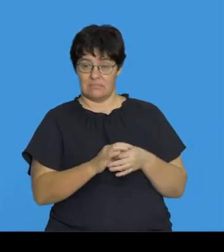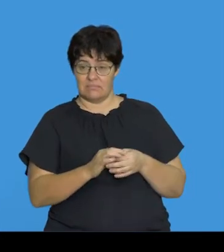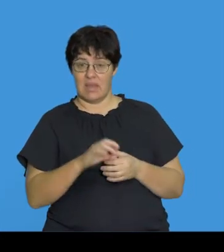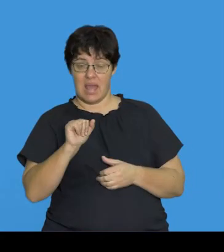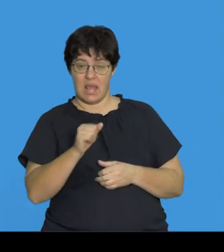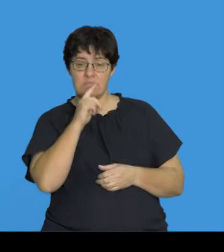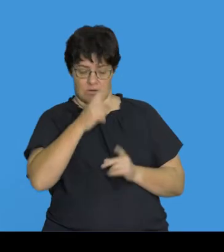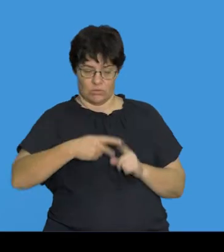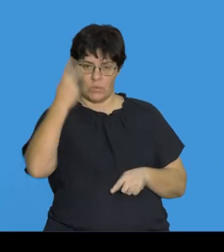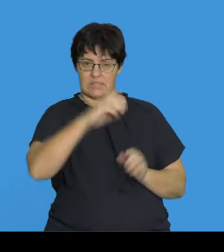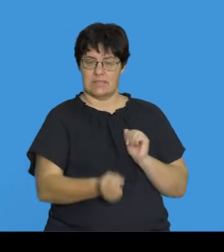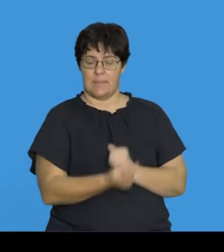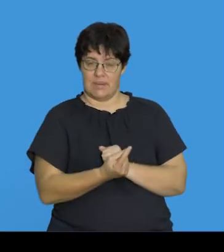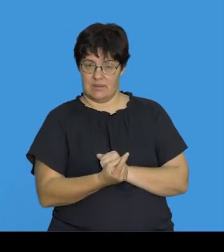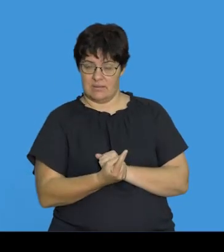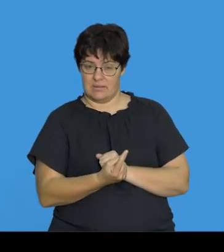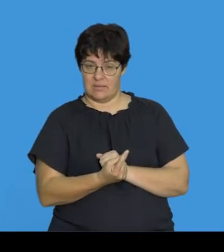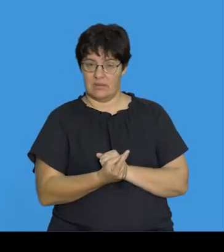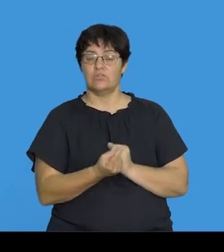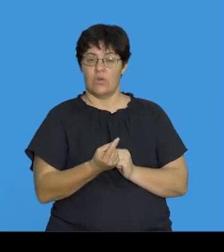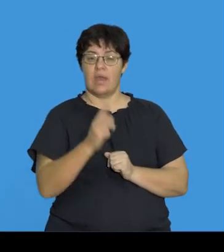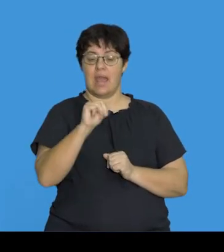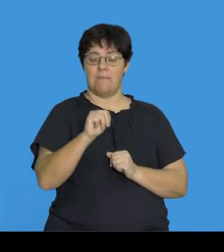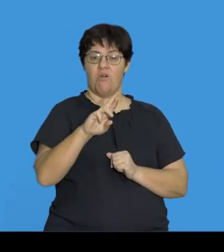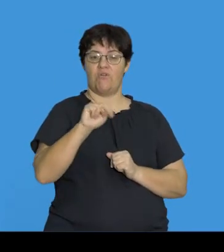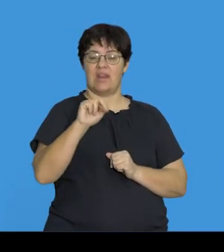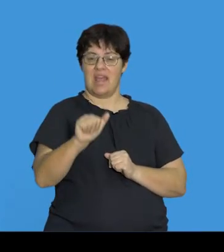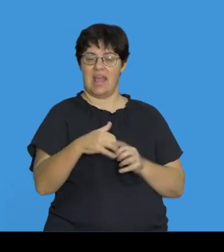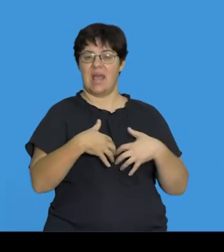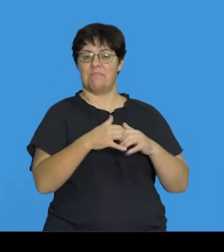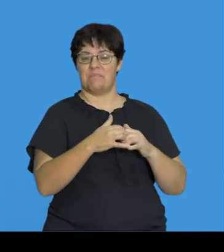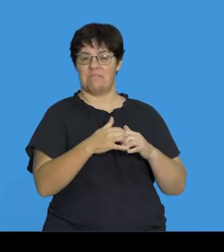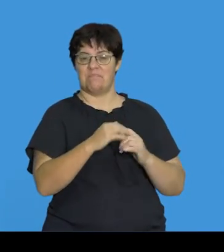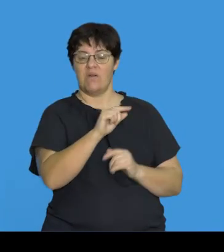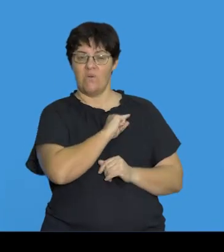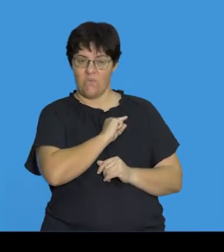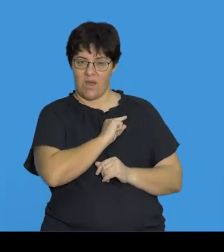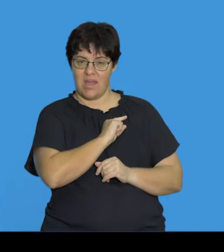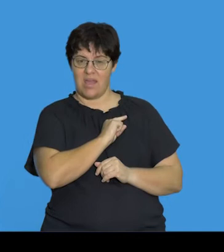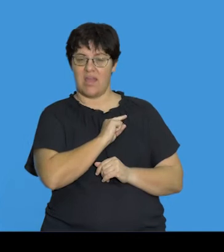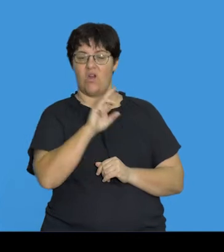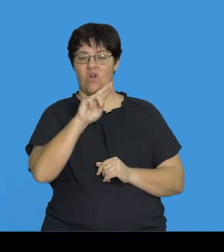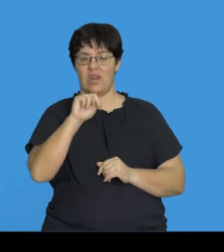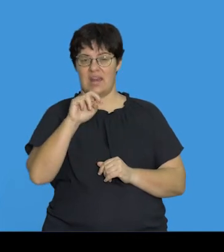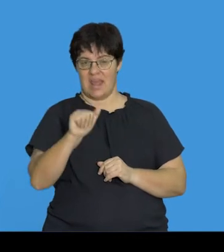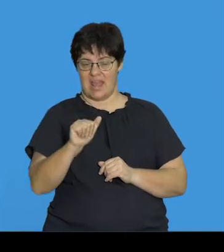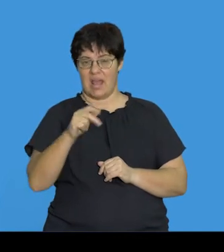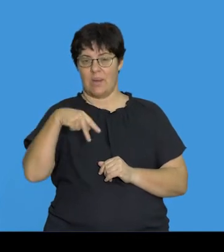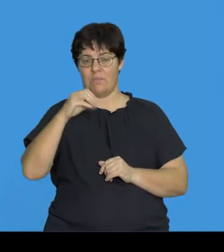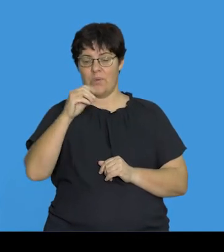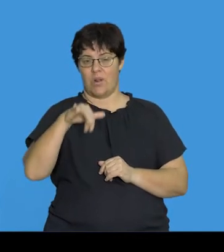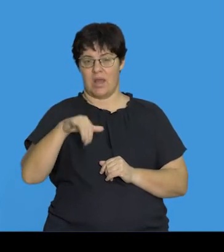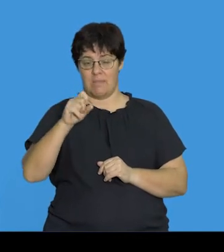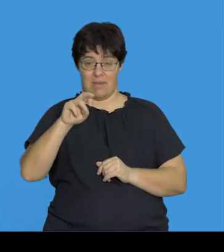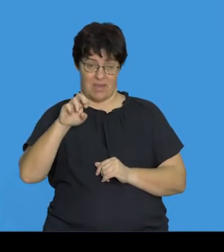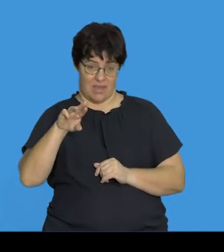that happening twice. So this is the production of the mRNA, which occurs because of the RNA polymerase. I'm going to try